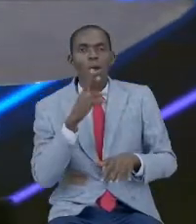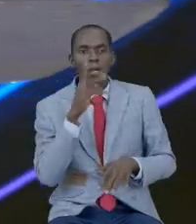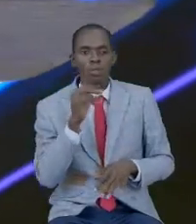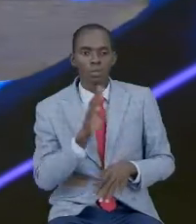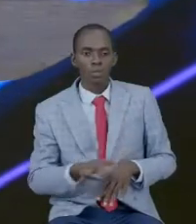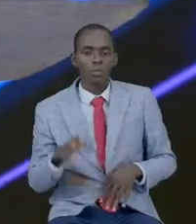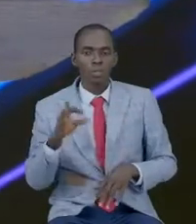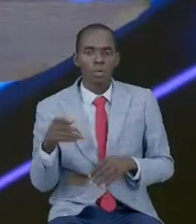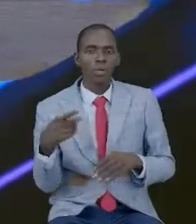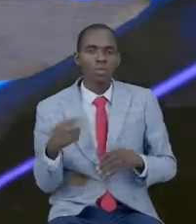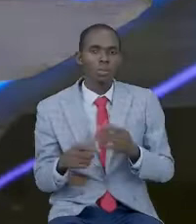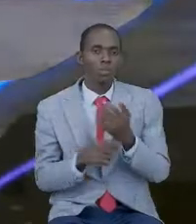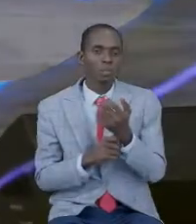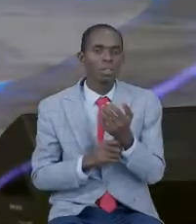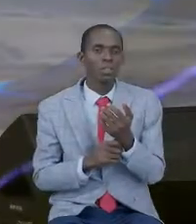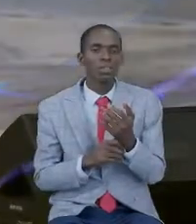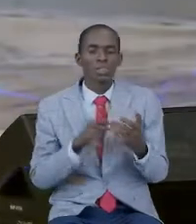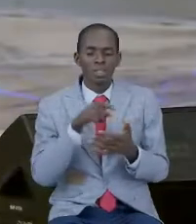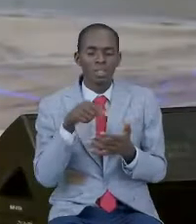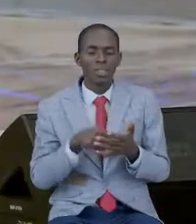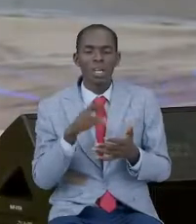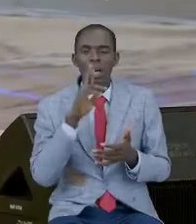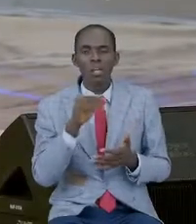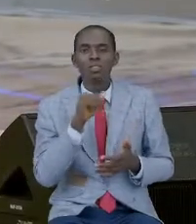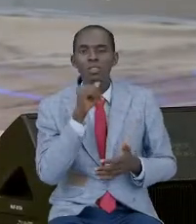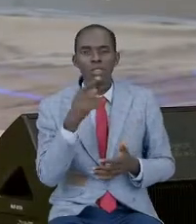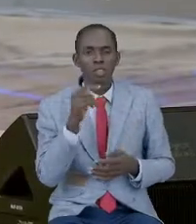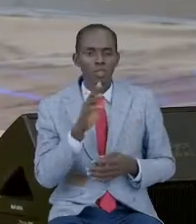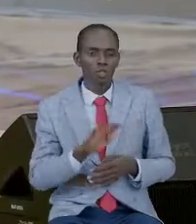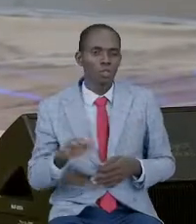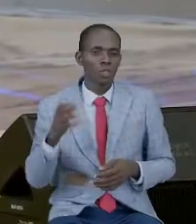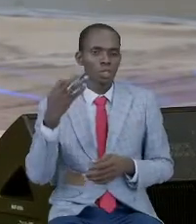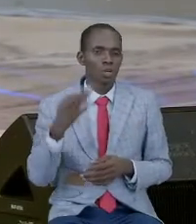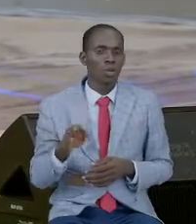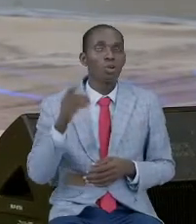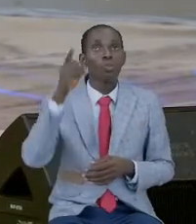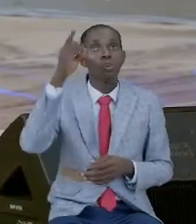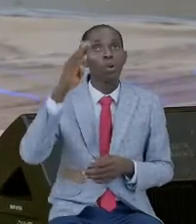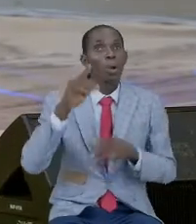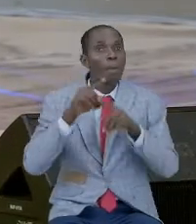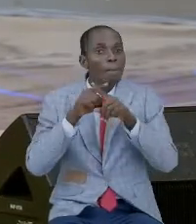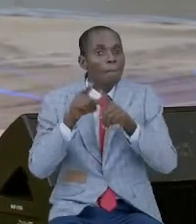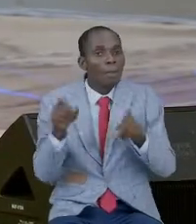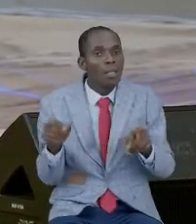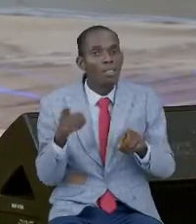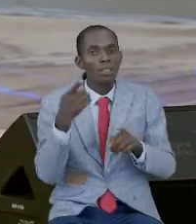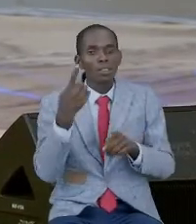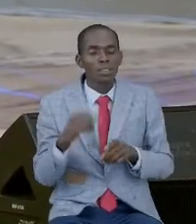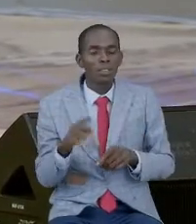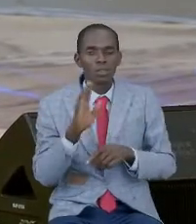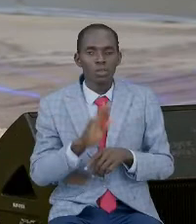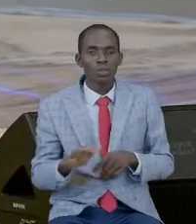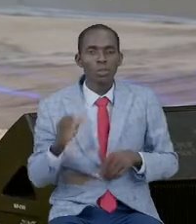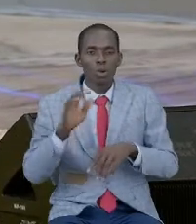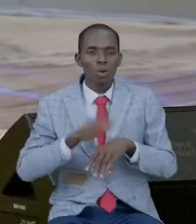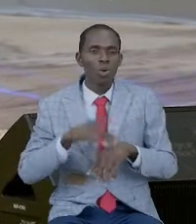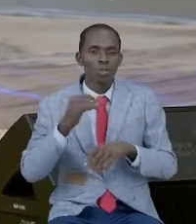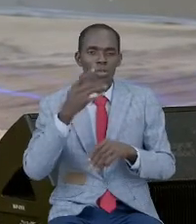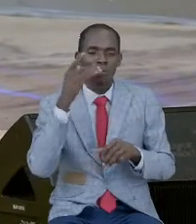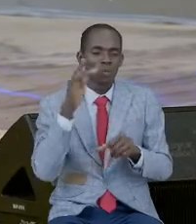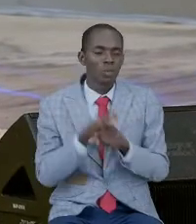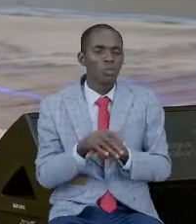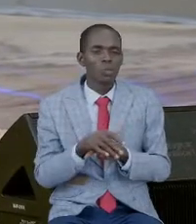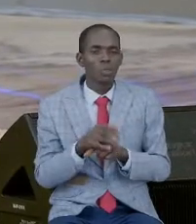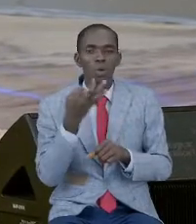flesh, these are not the children of God, but the children of the promise, they